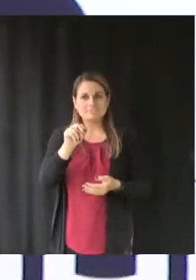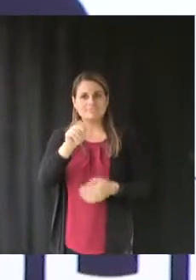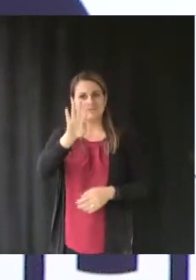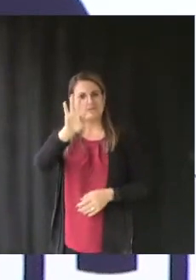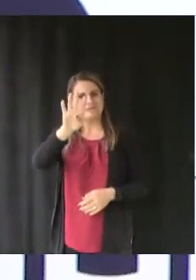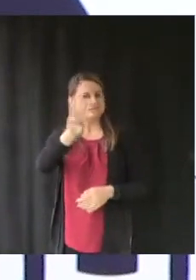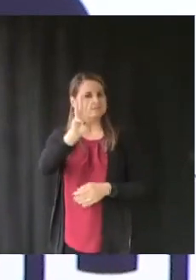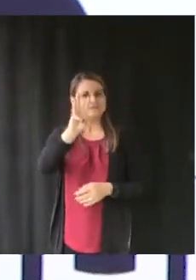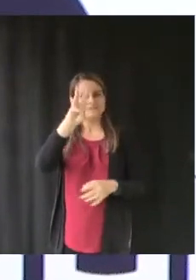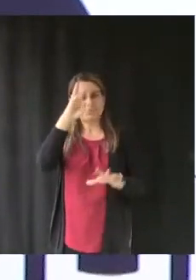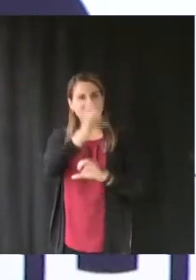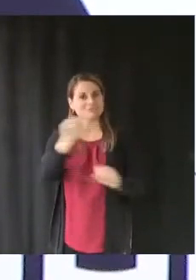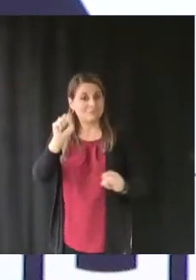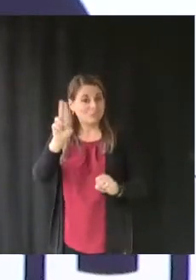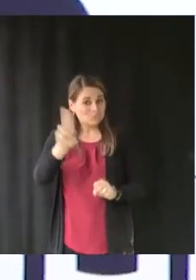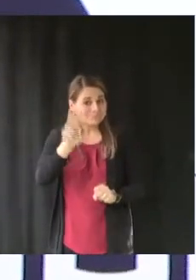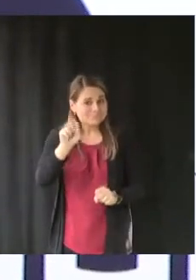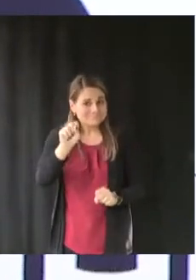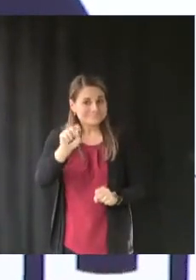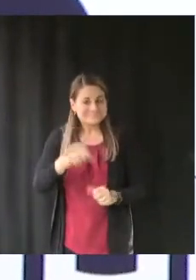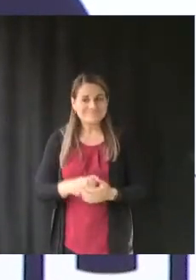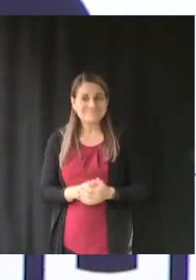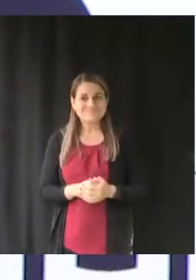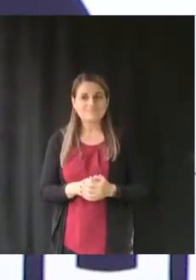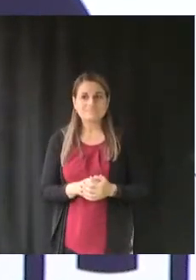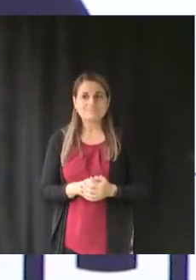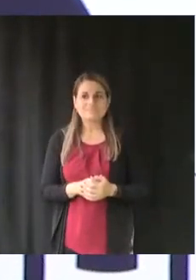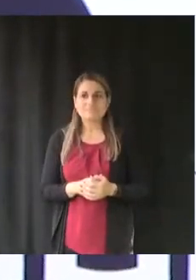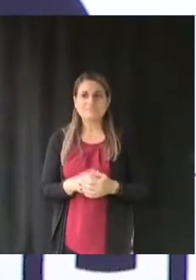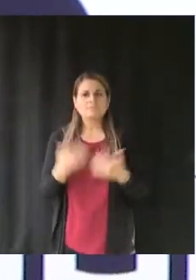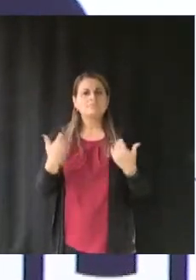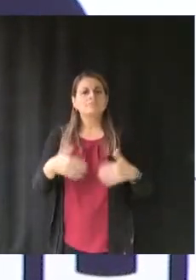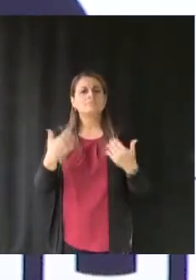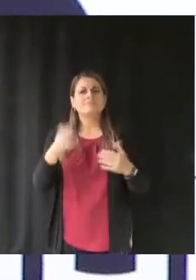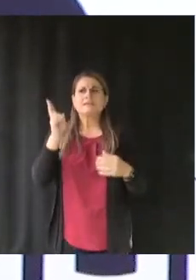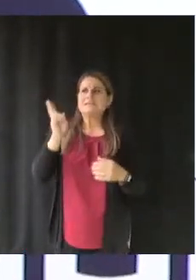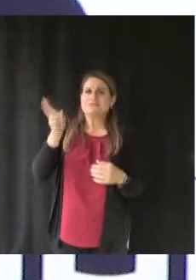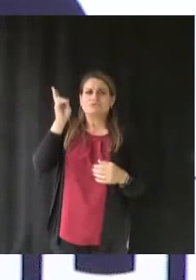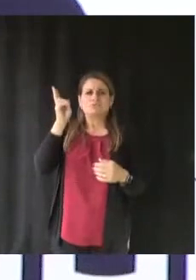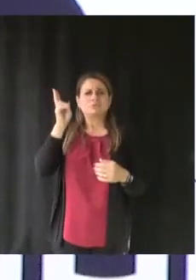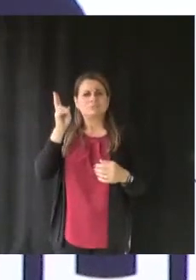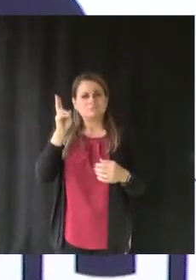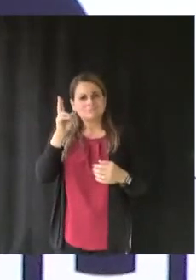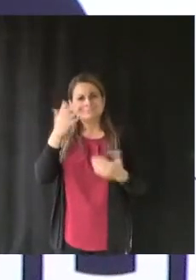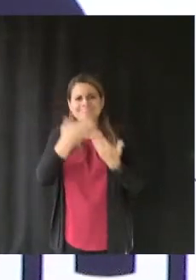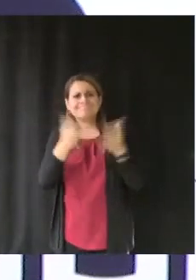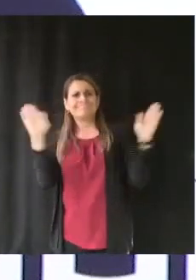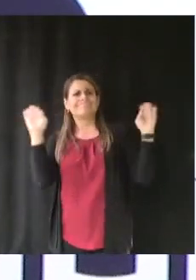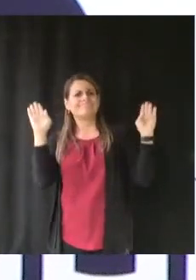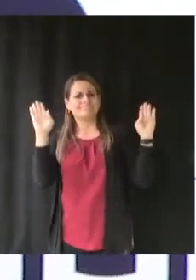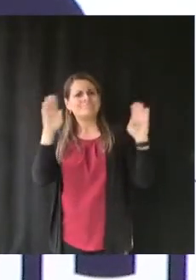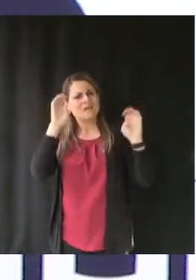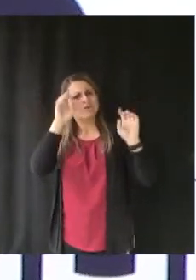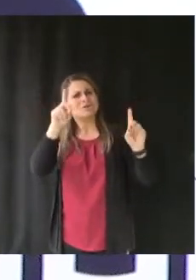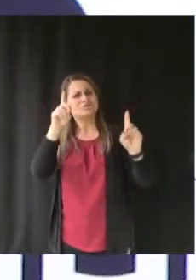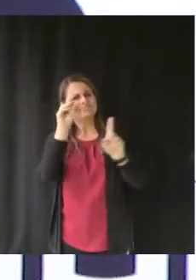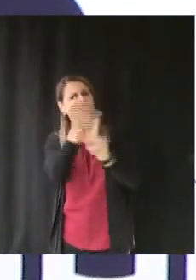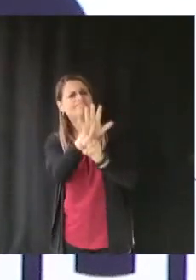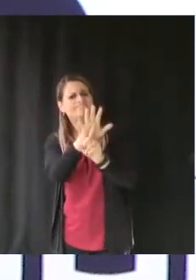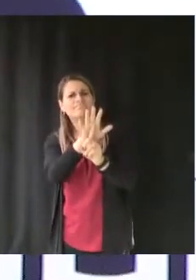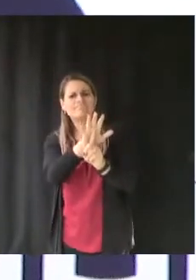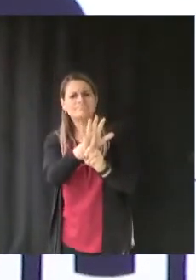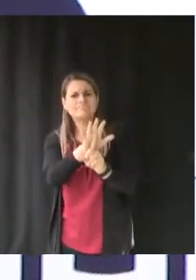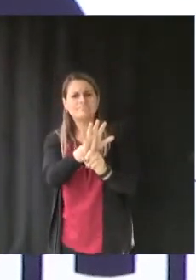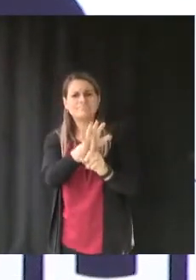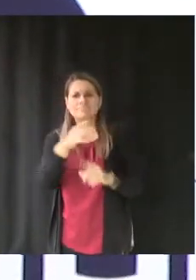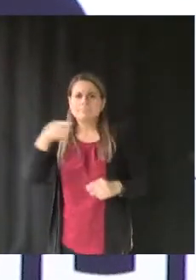amazing testament to the vital role public higher education plays, not only in the life of individuals, but in the